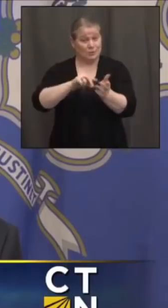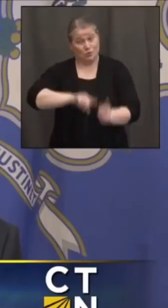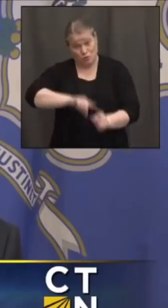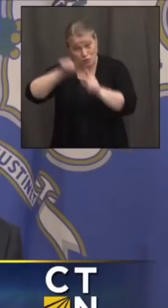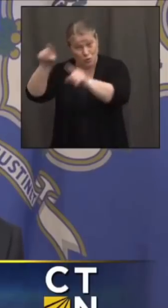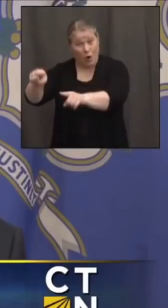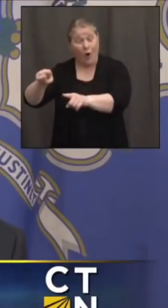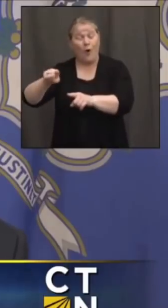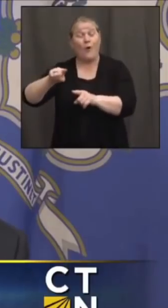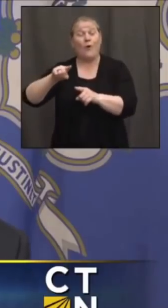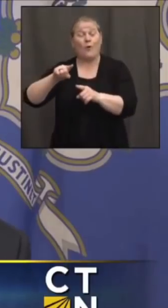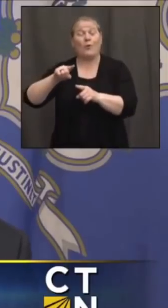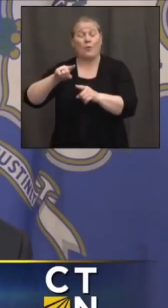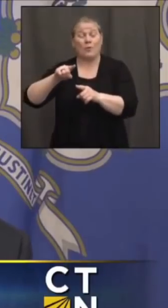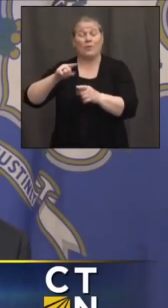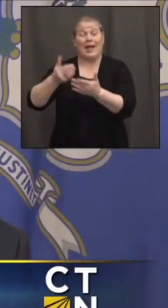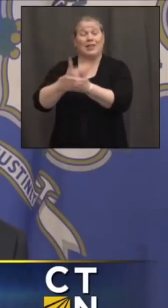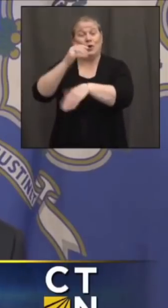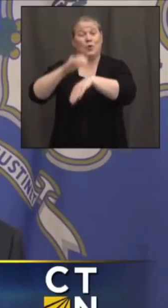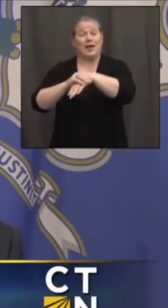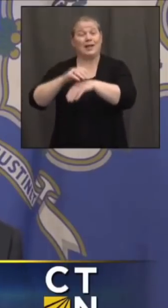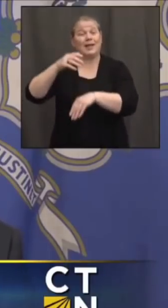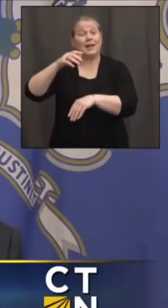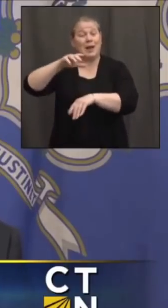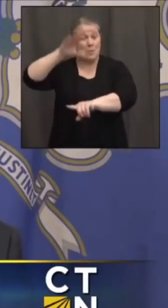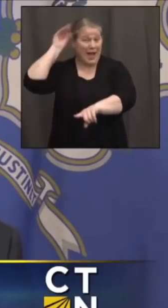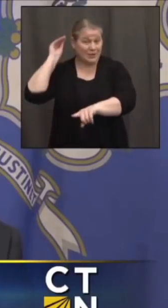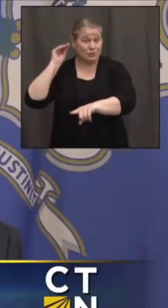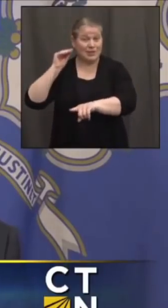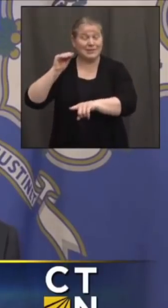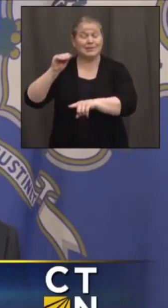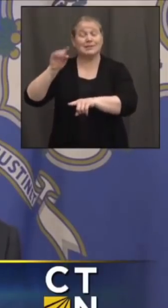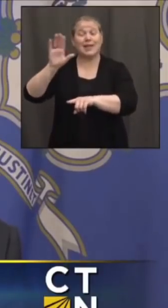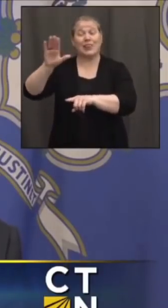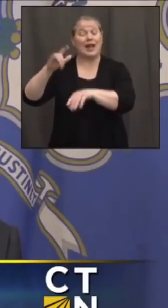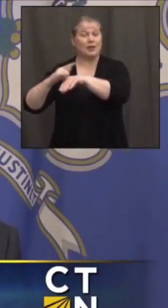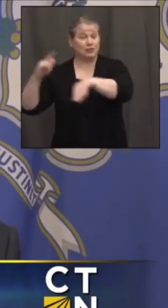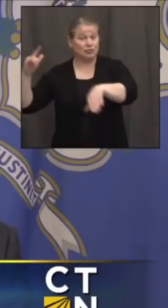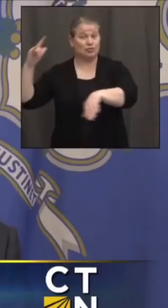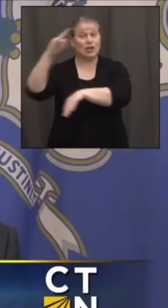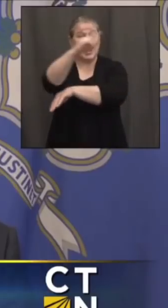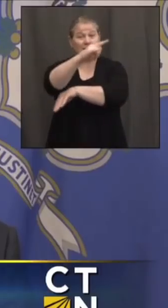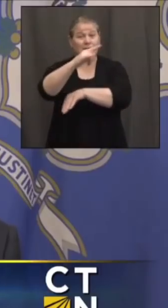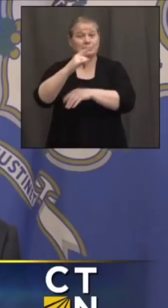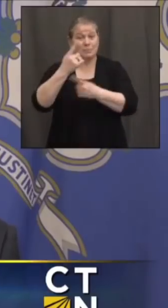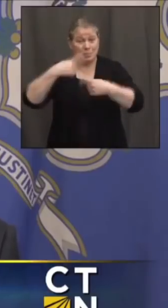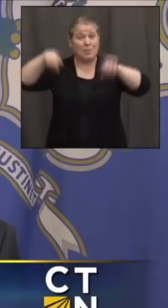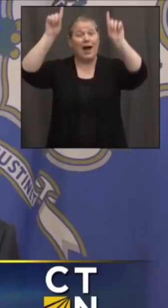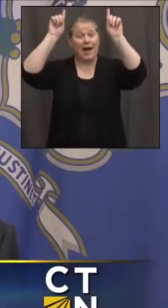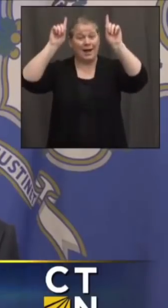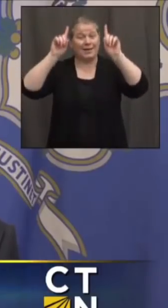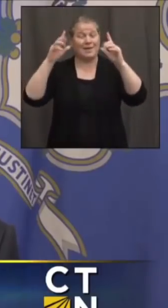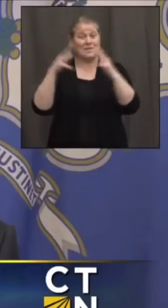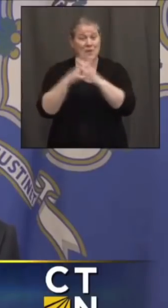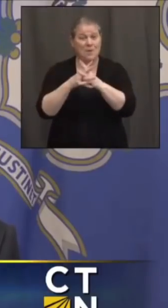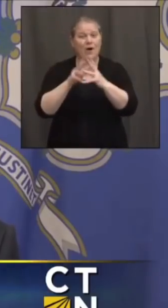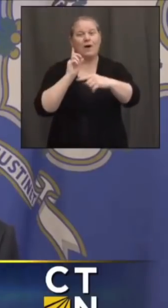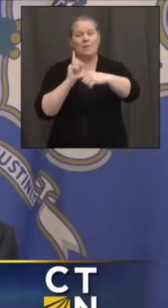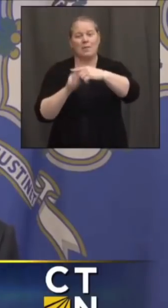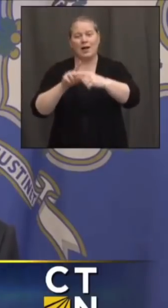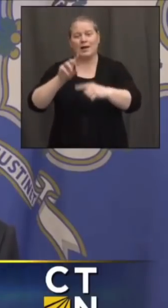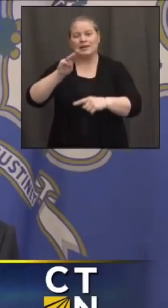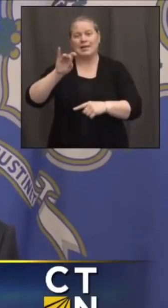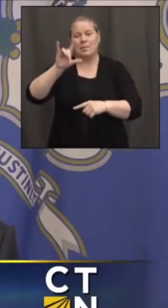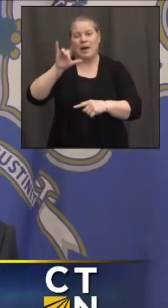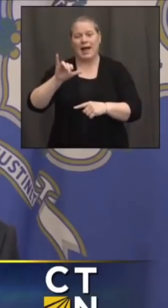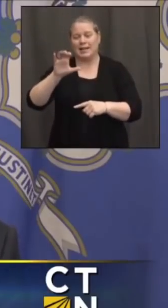they're able to fly down in the Patriots jet, one reason they're able to go to the football game and the Miley Cyrus concert is because they've been vaccinated.